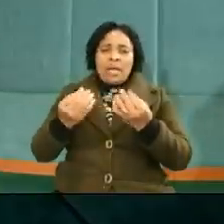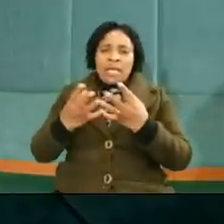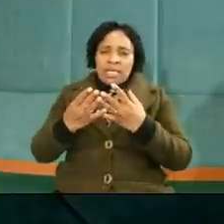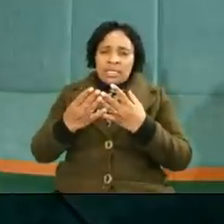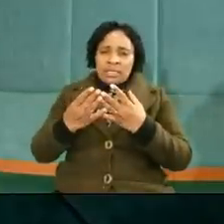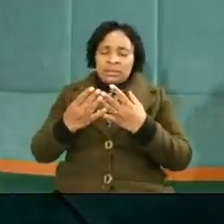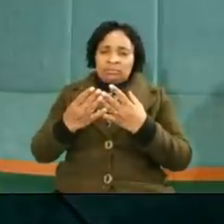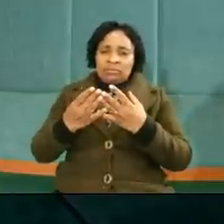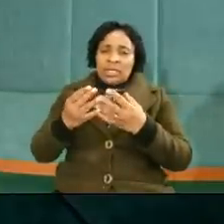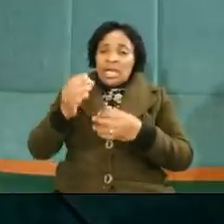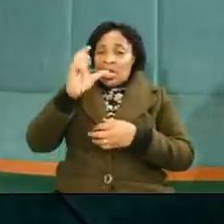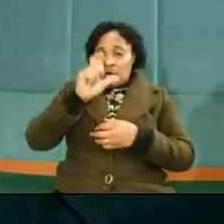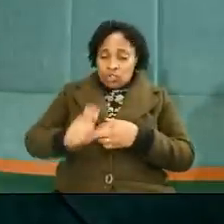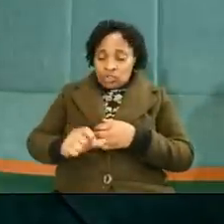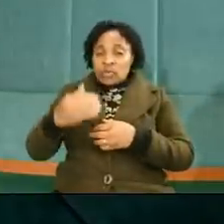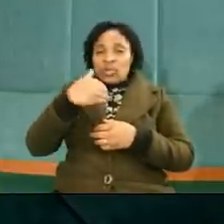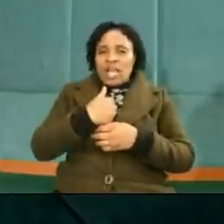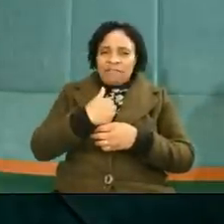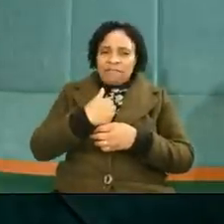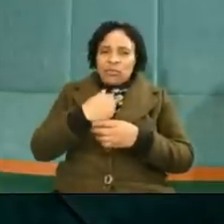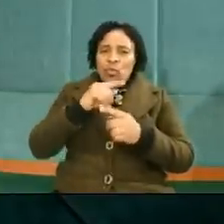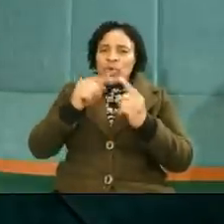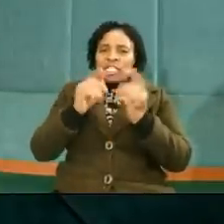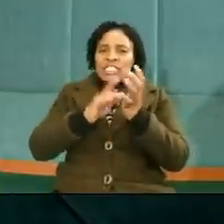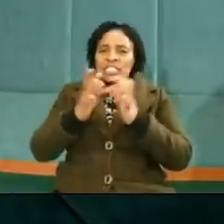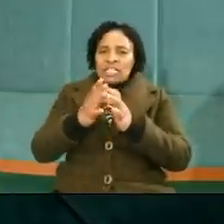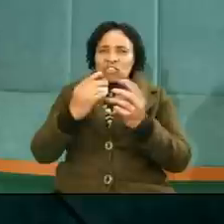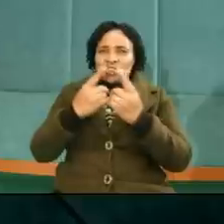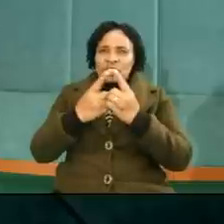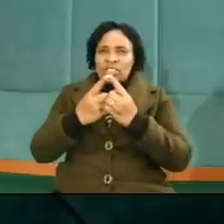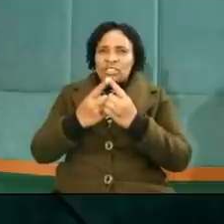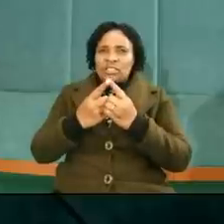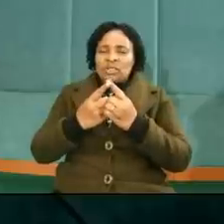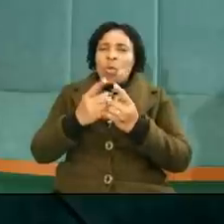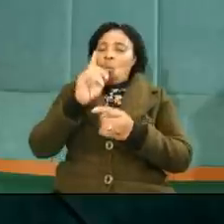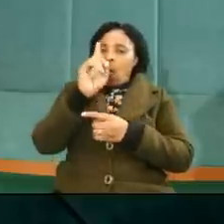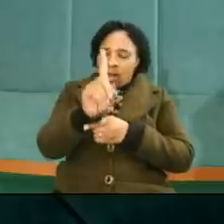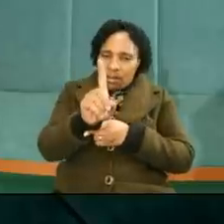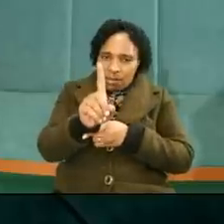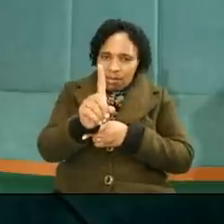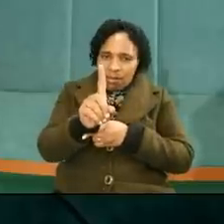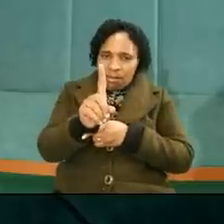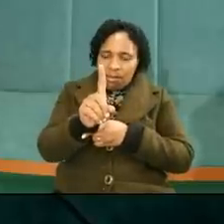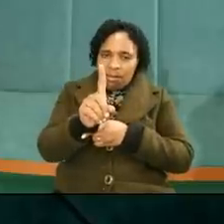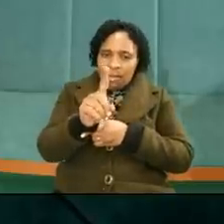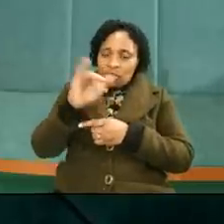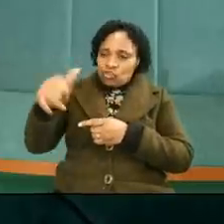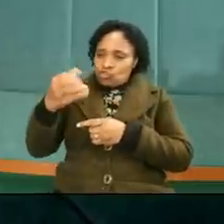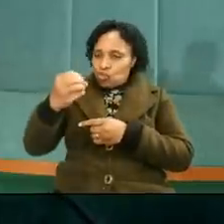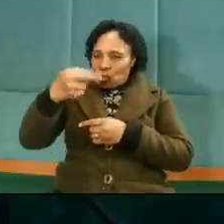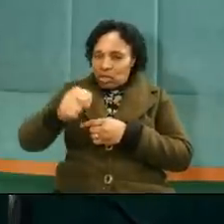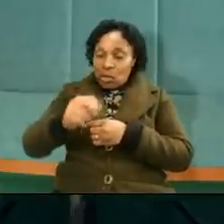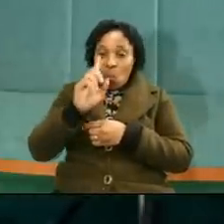Because when Jesus spoke this parable, this prophecy, Brother George, Elder George, there was only one. So I